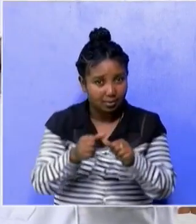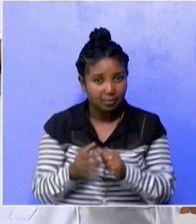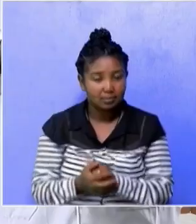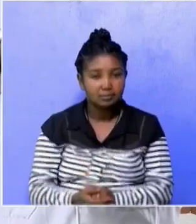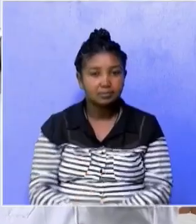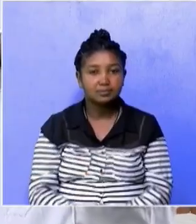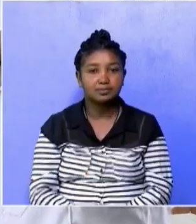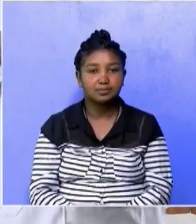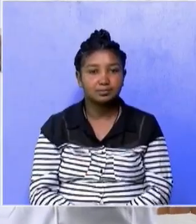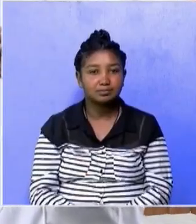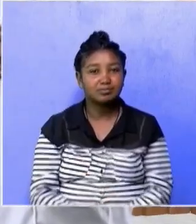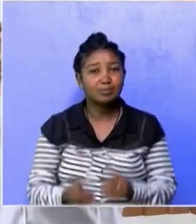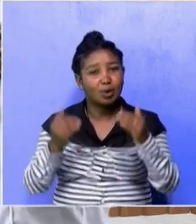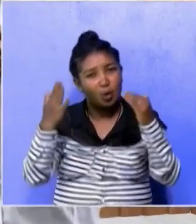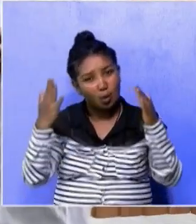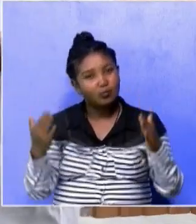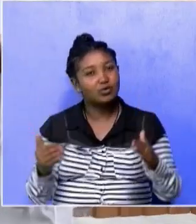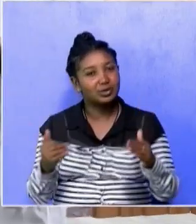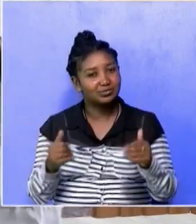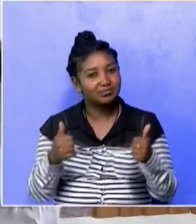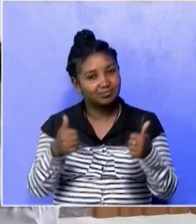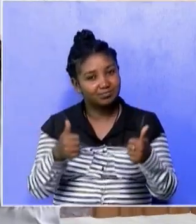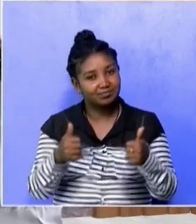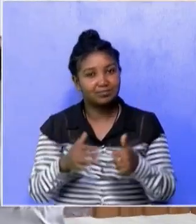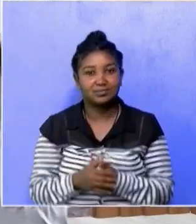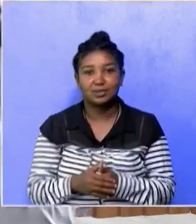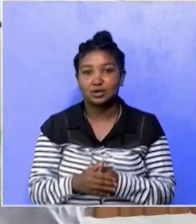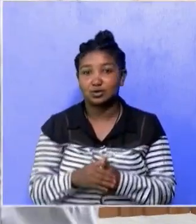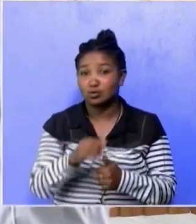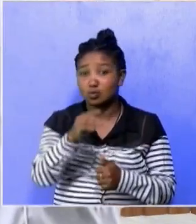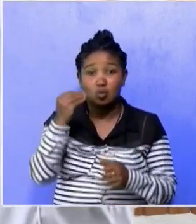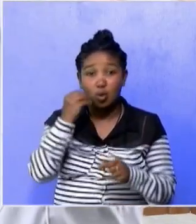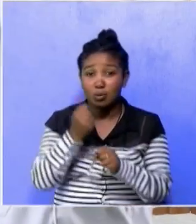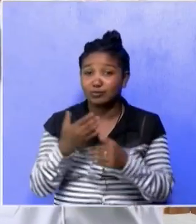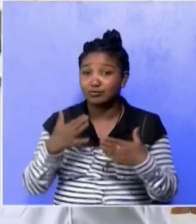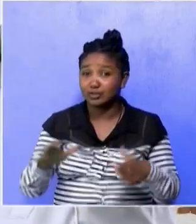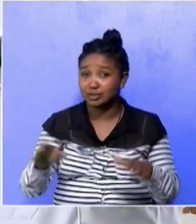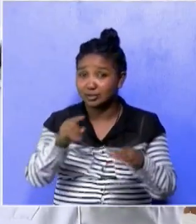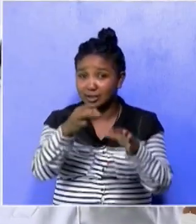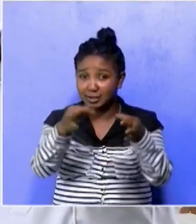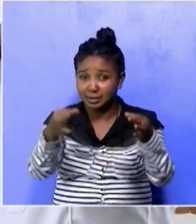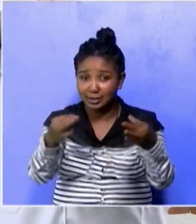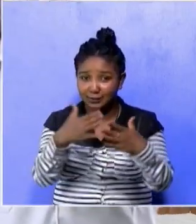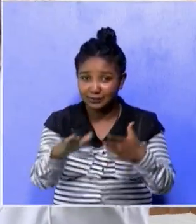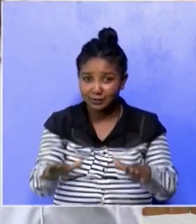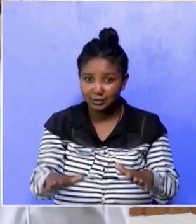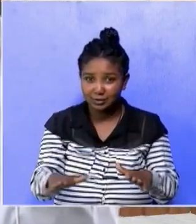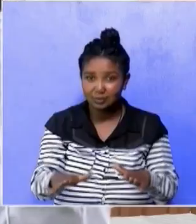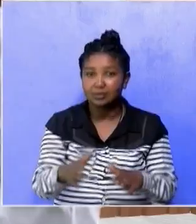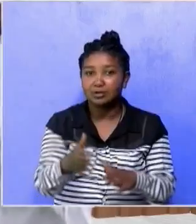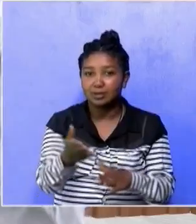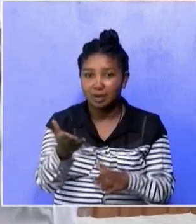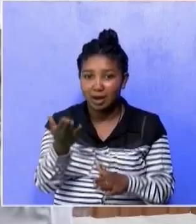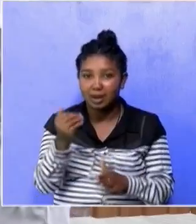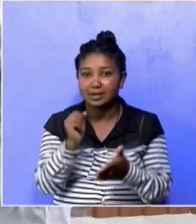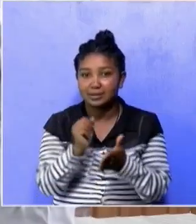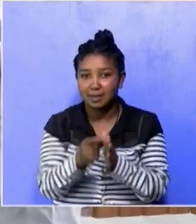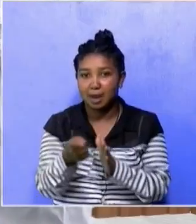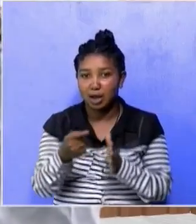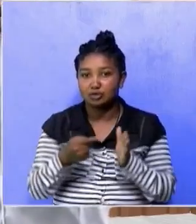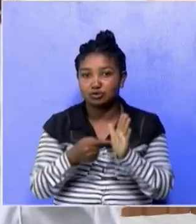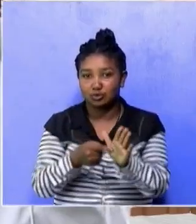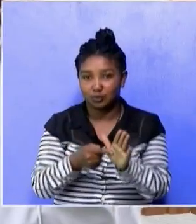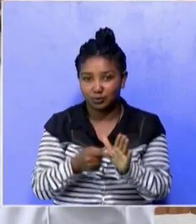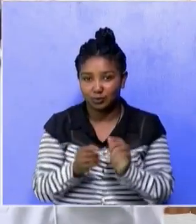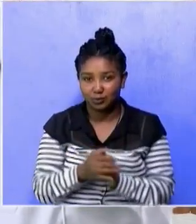book. Hopefully that you did your own sentences, simple sentences, just like the examples that I showed